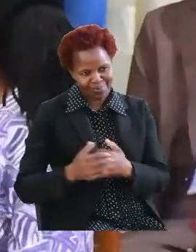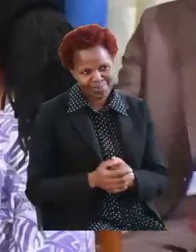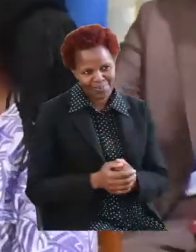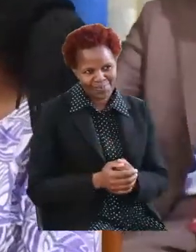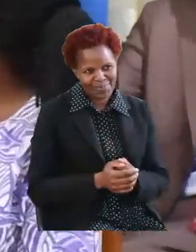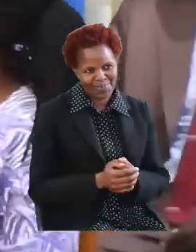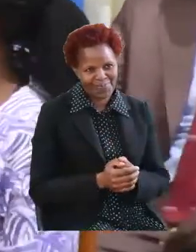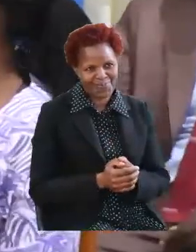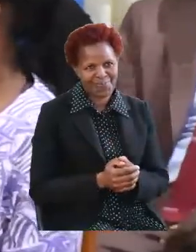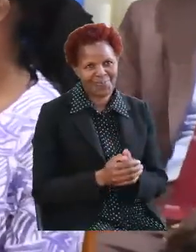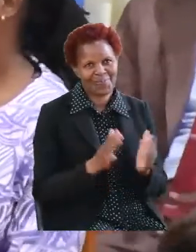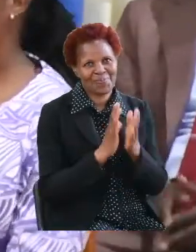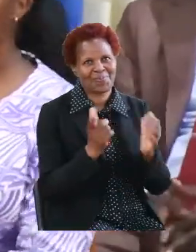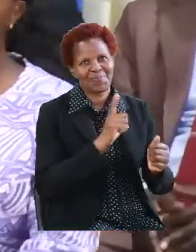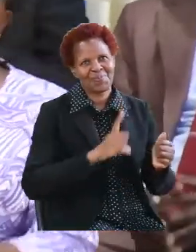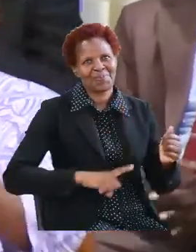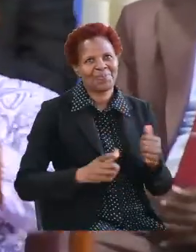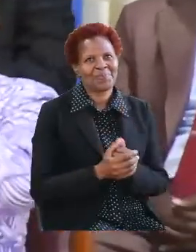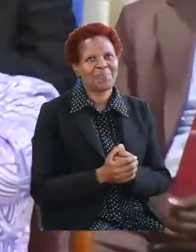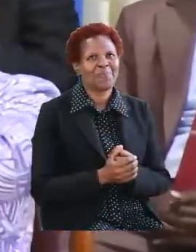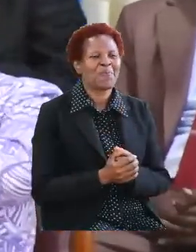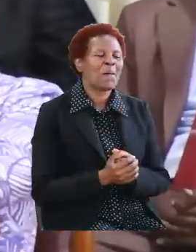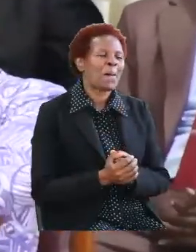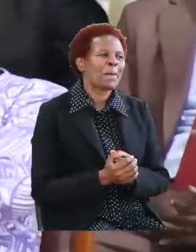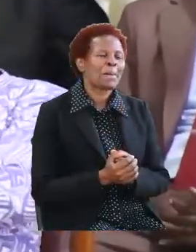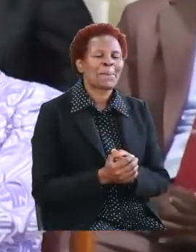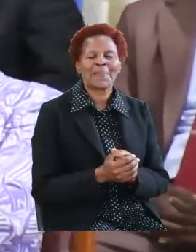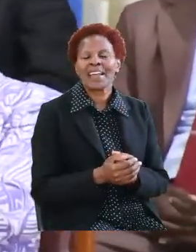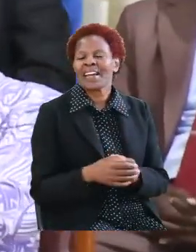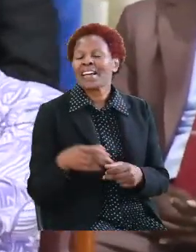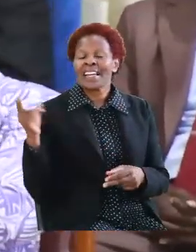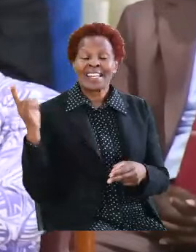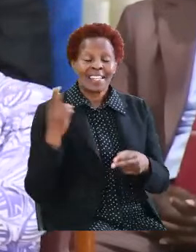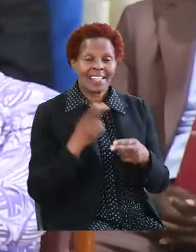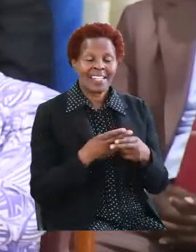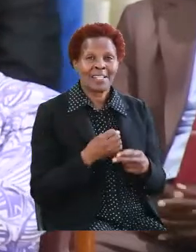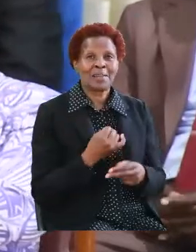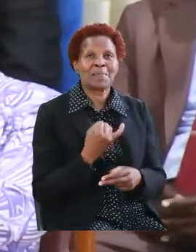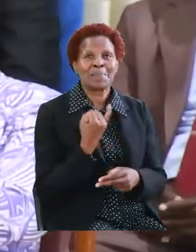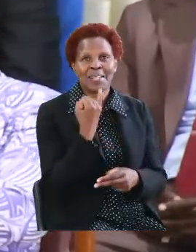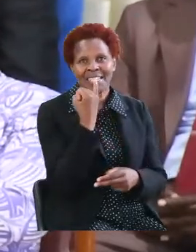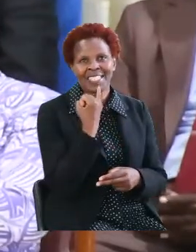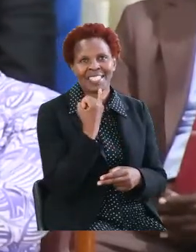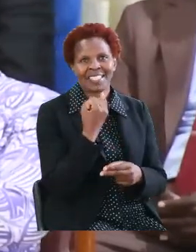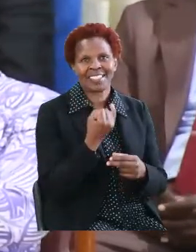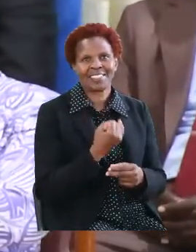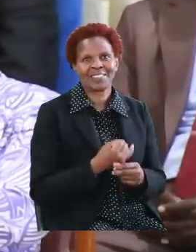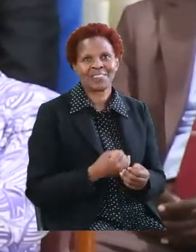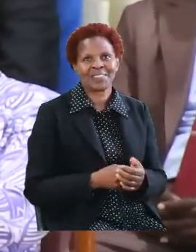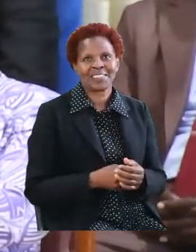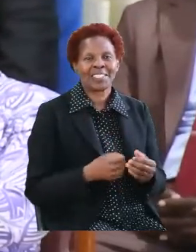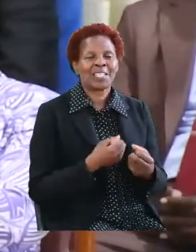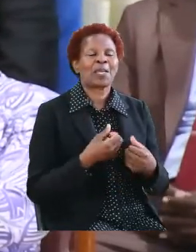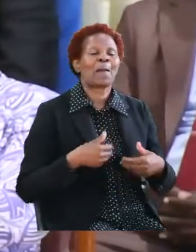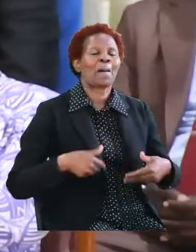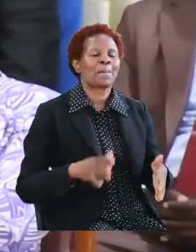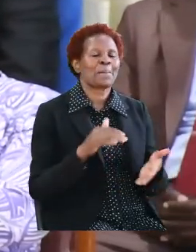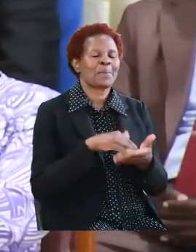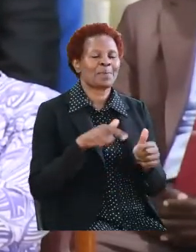Amen, amen. Bwana asifiwe. My name's Isaac Kongo. I'm born again this